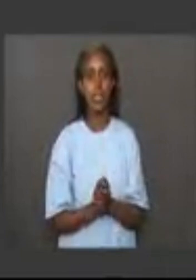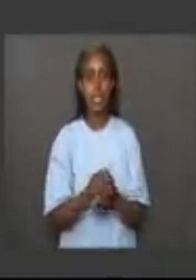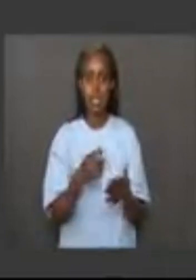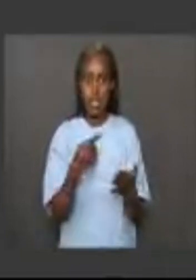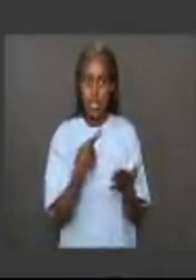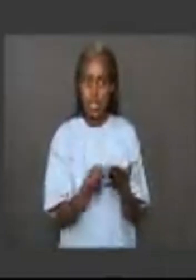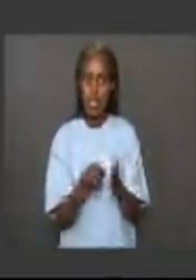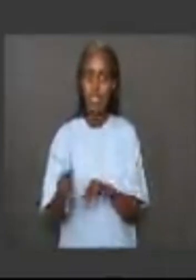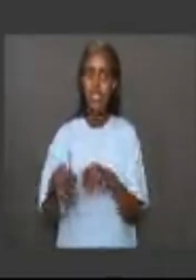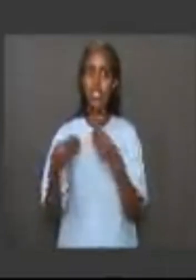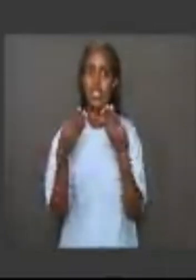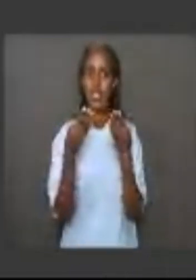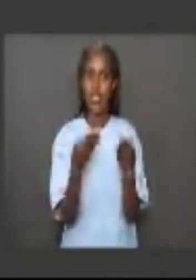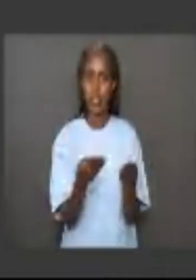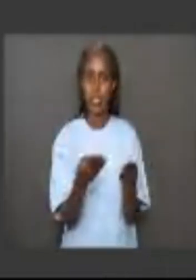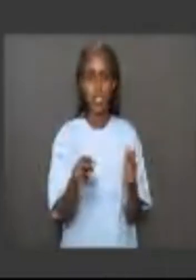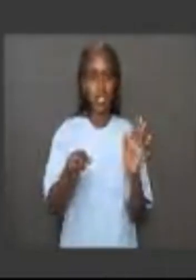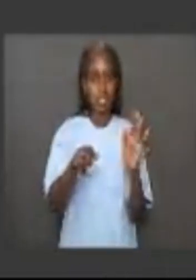This gives us